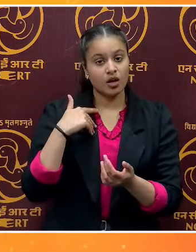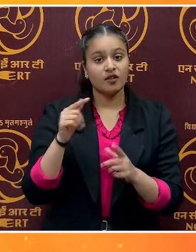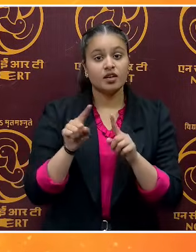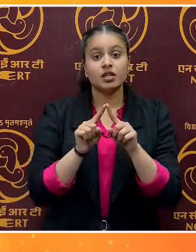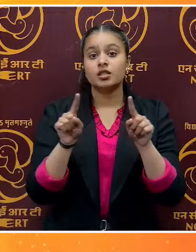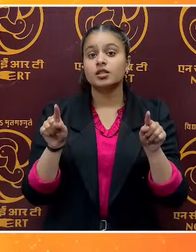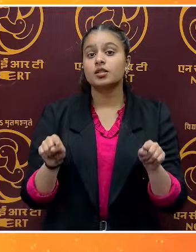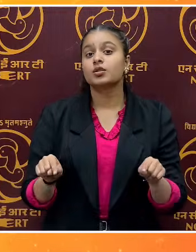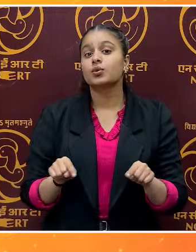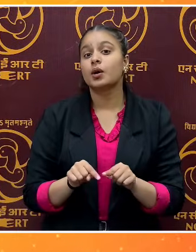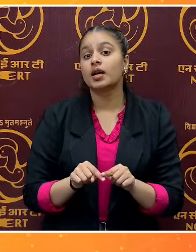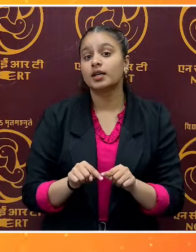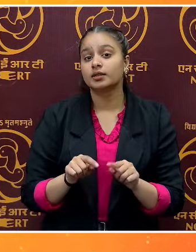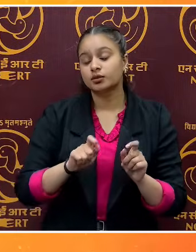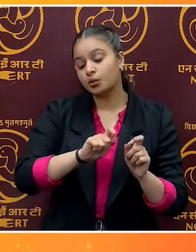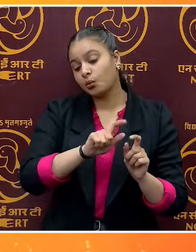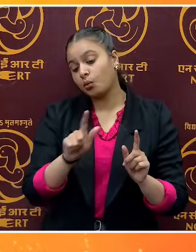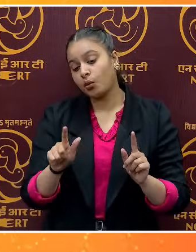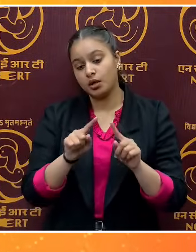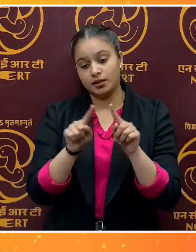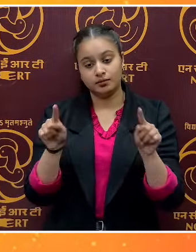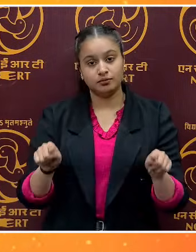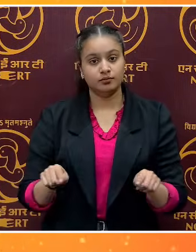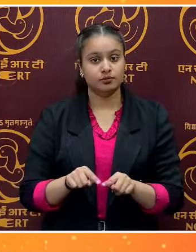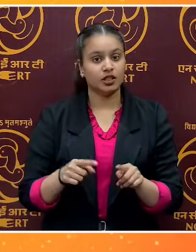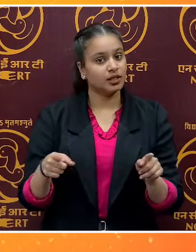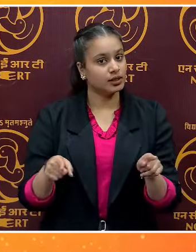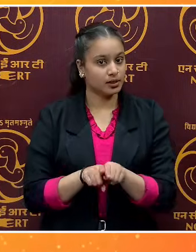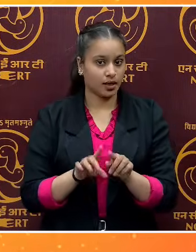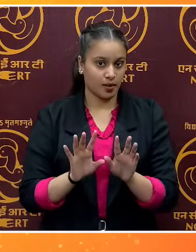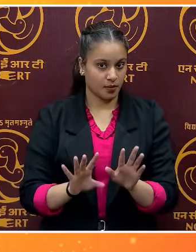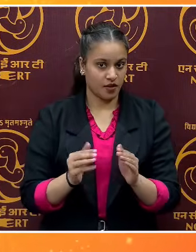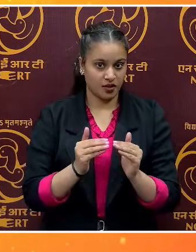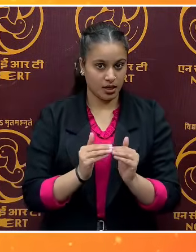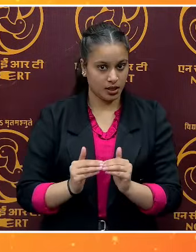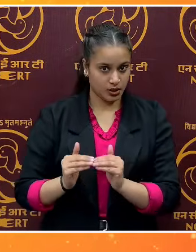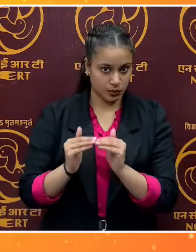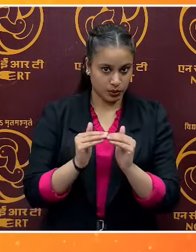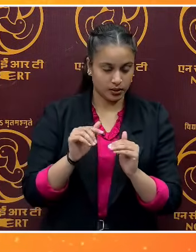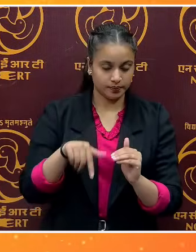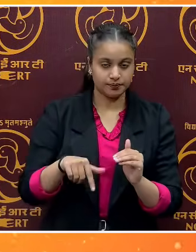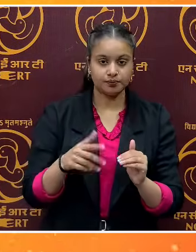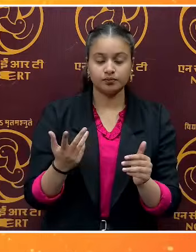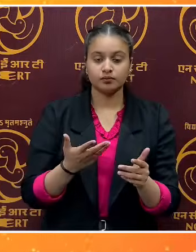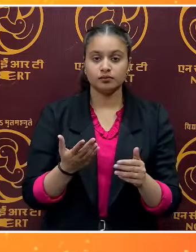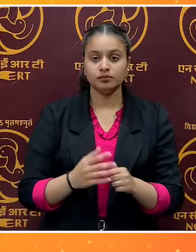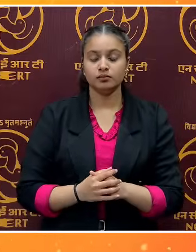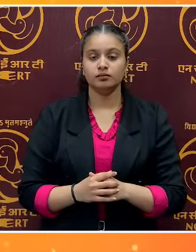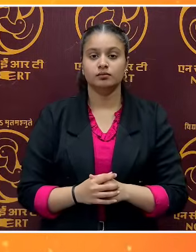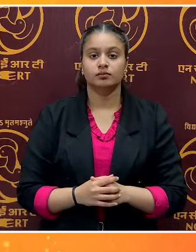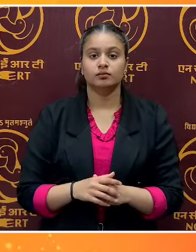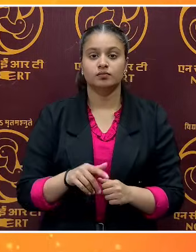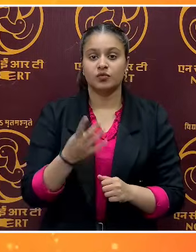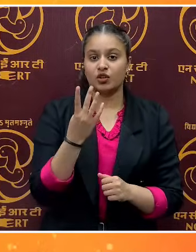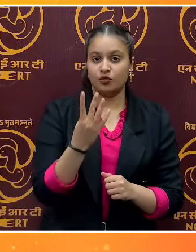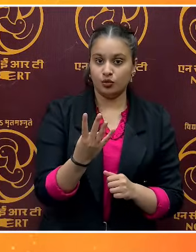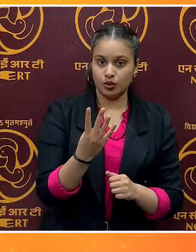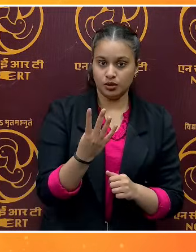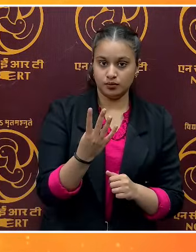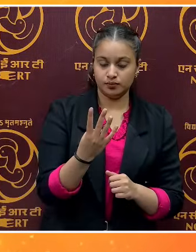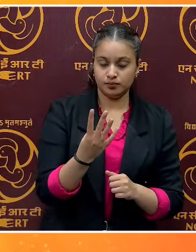has all the sides of equal length, right. So, here I am having this as 4